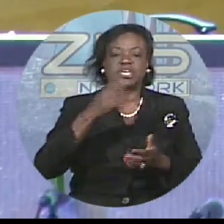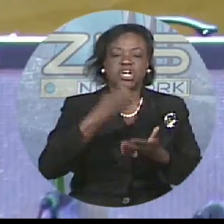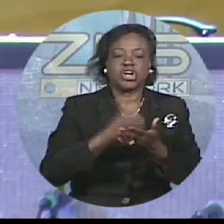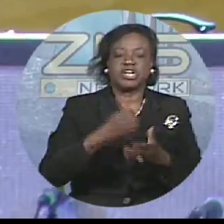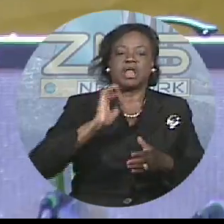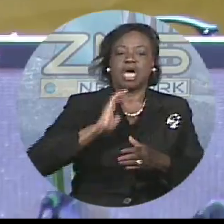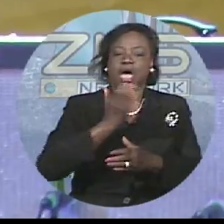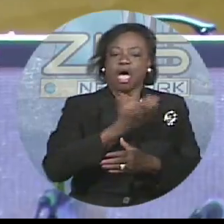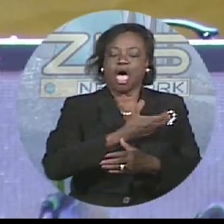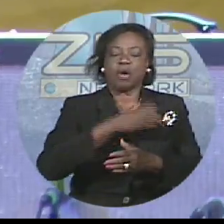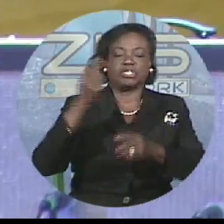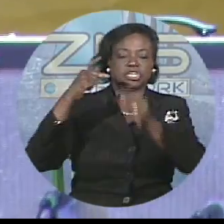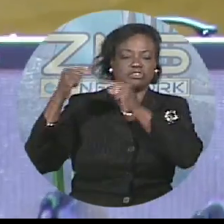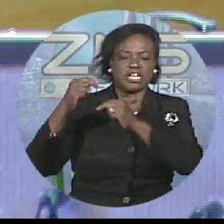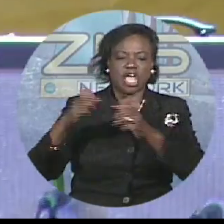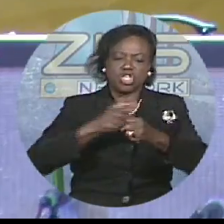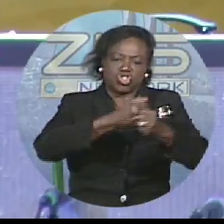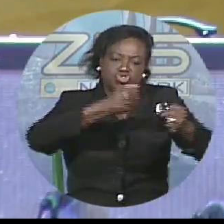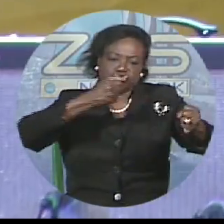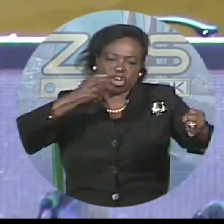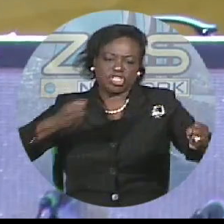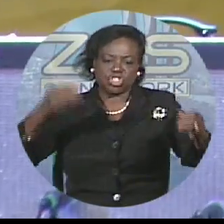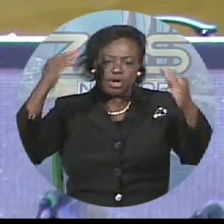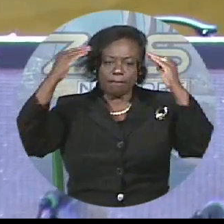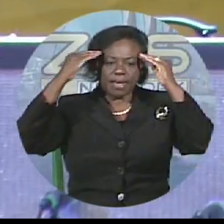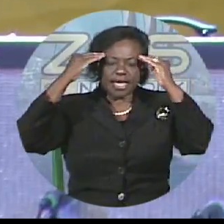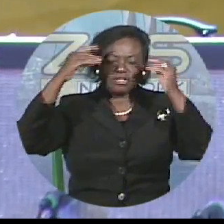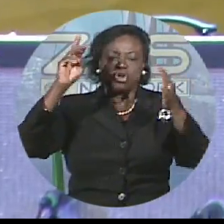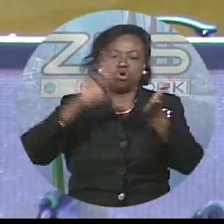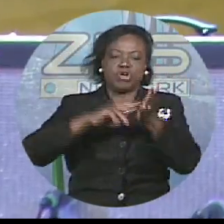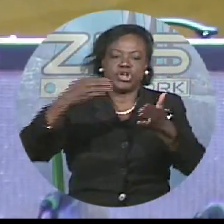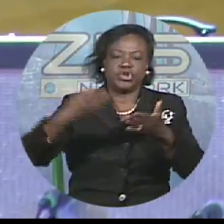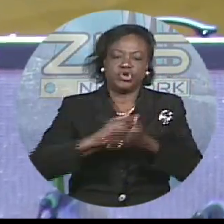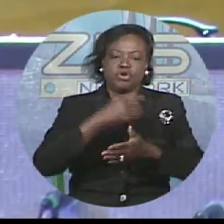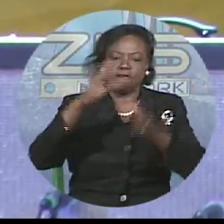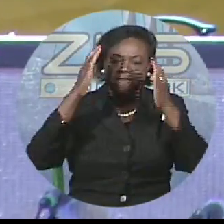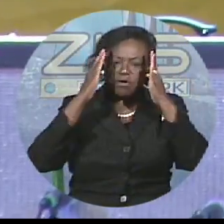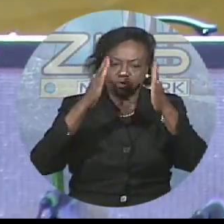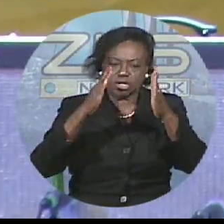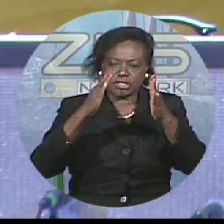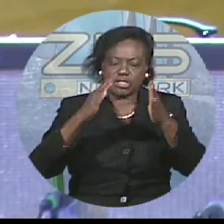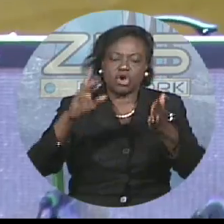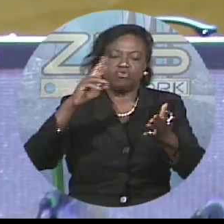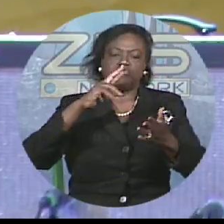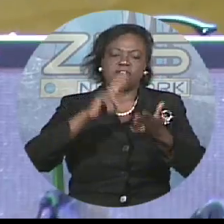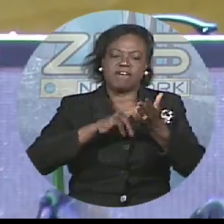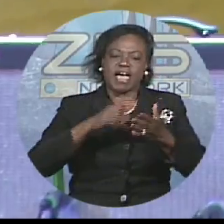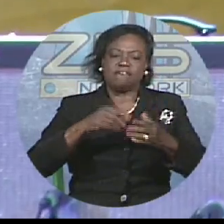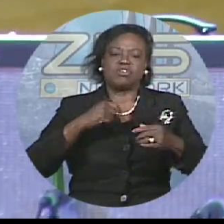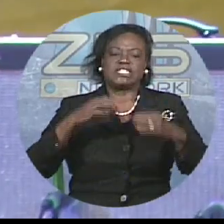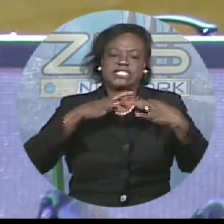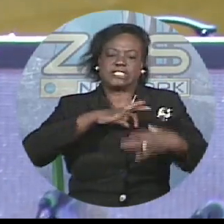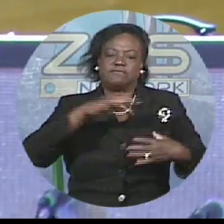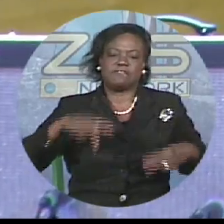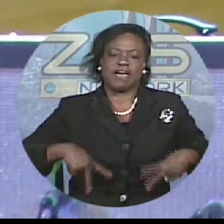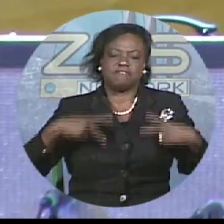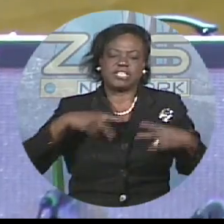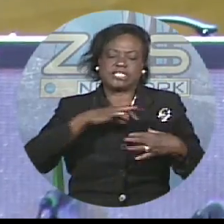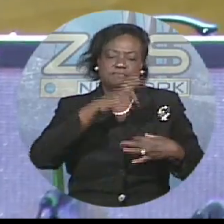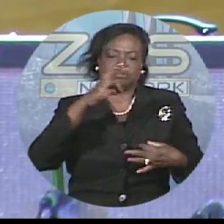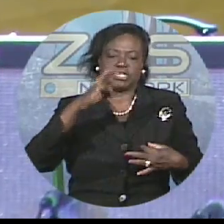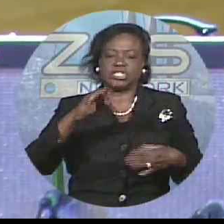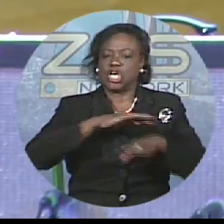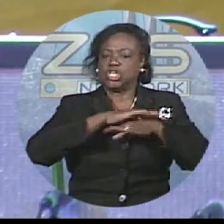generation. Stretch your minds, renew your focus, revive your spirits. Do not settle for